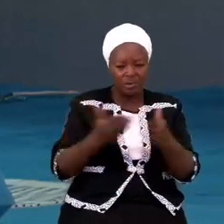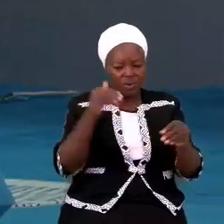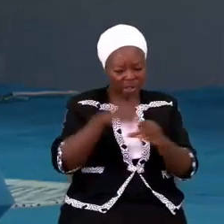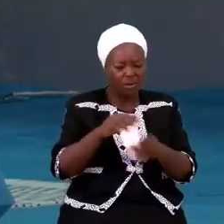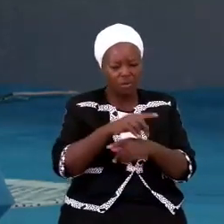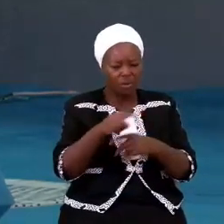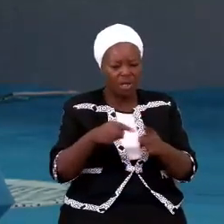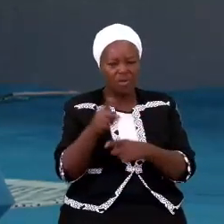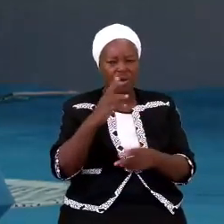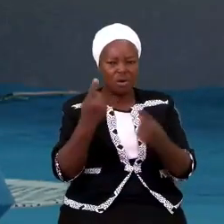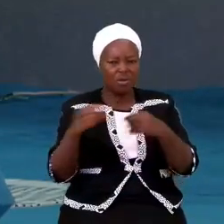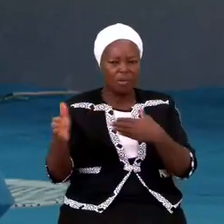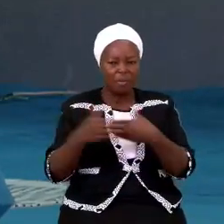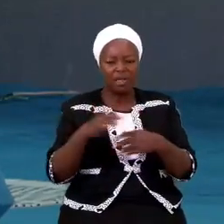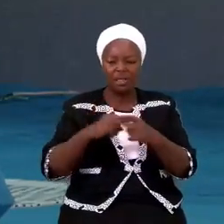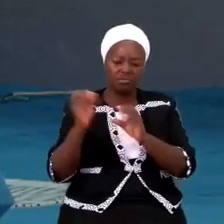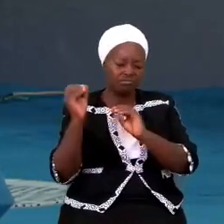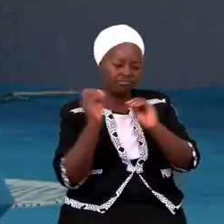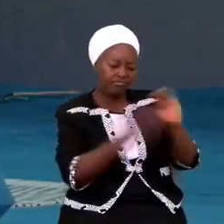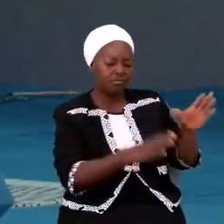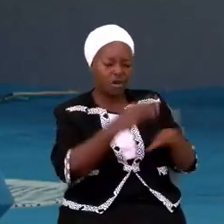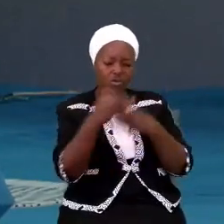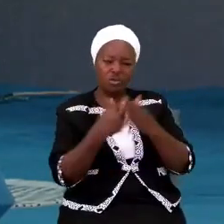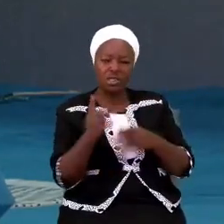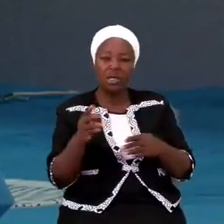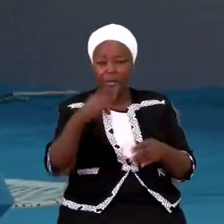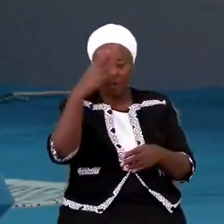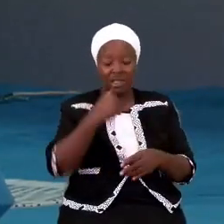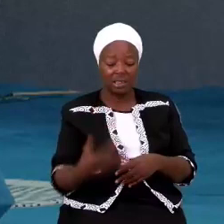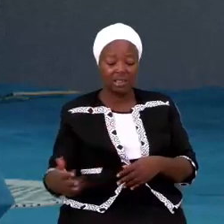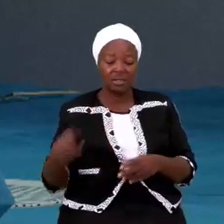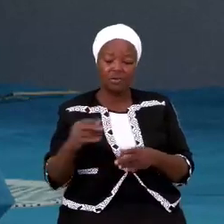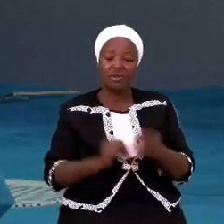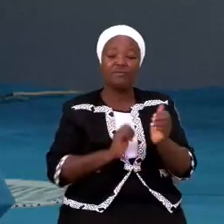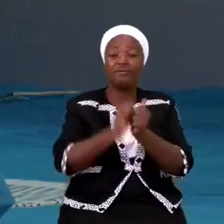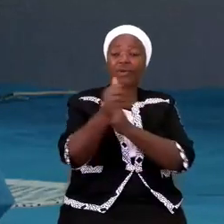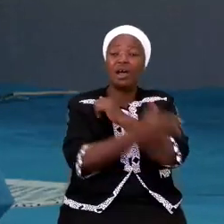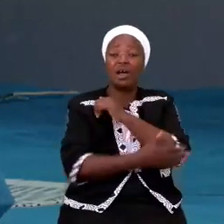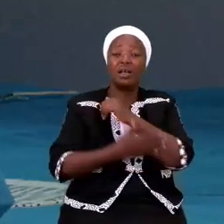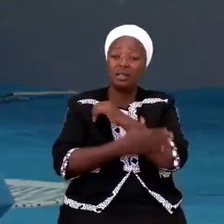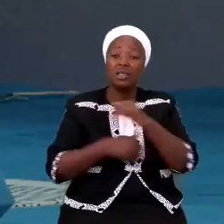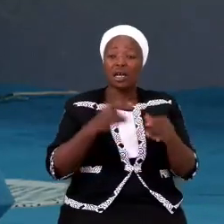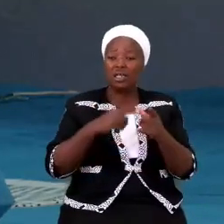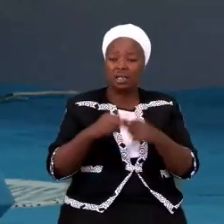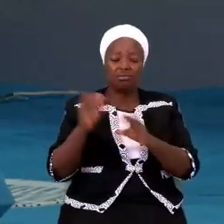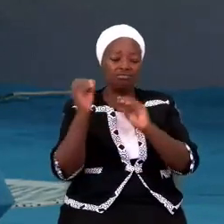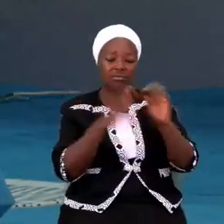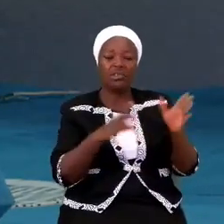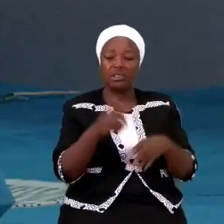you drop them and you come. And then some people will come and say, now, Pastor,